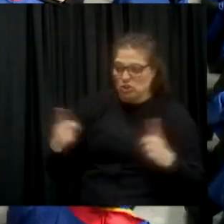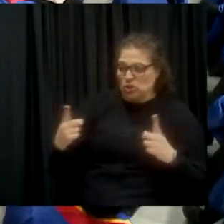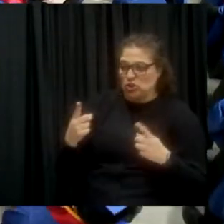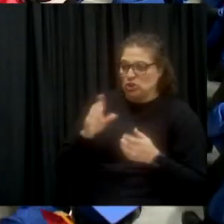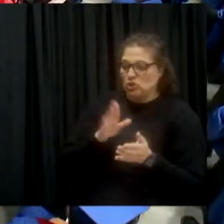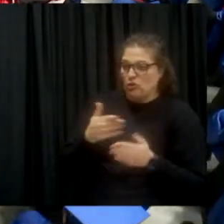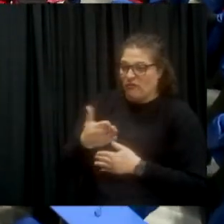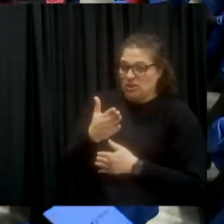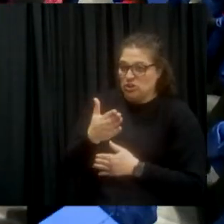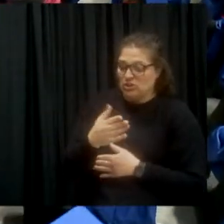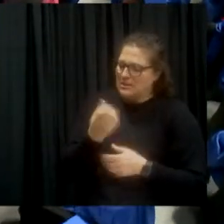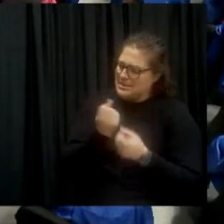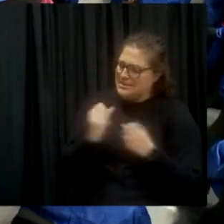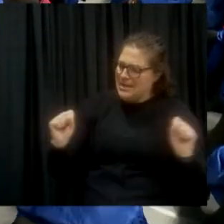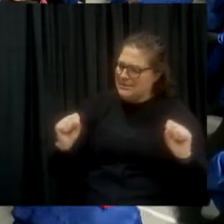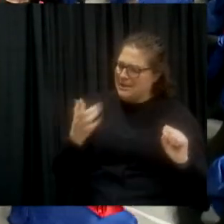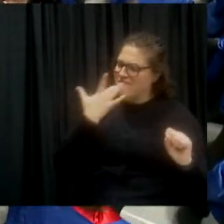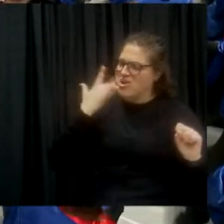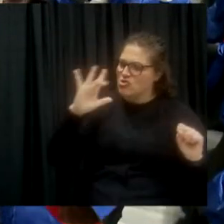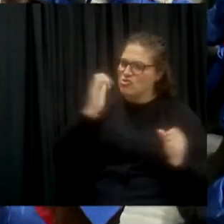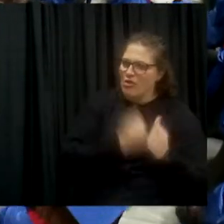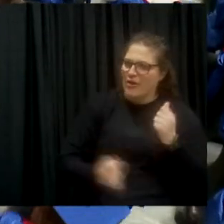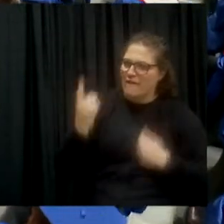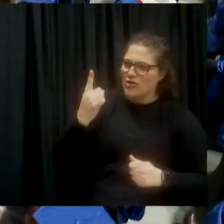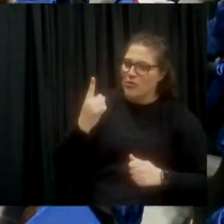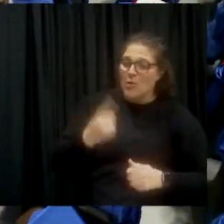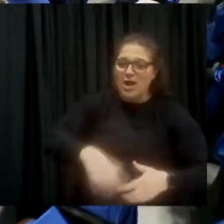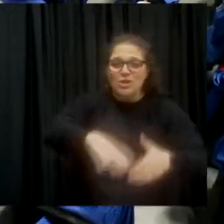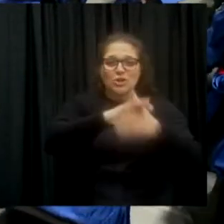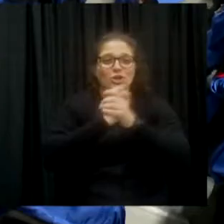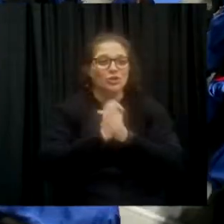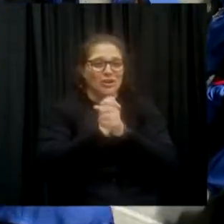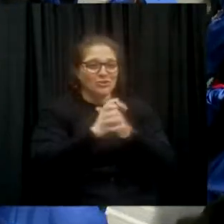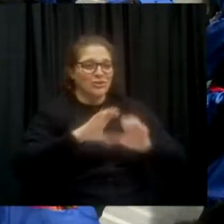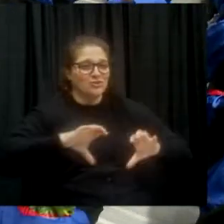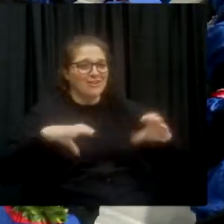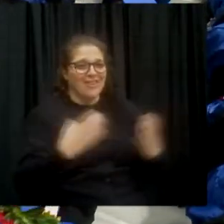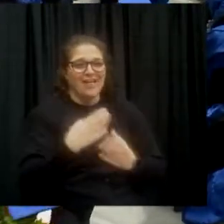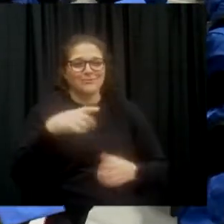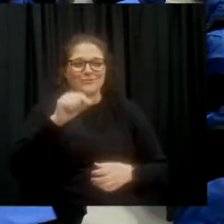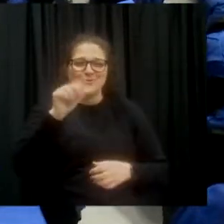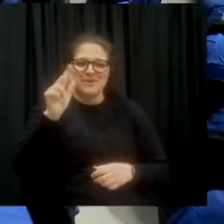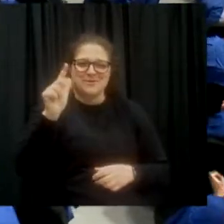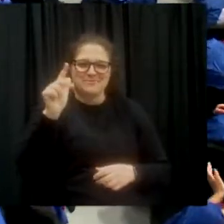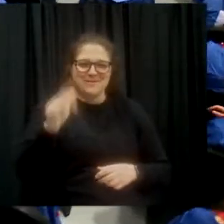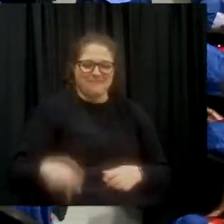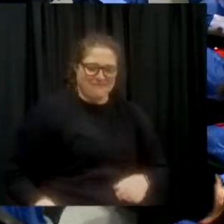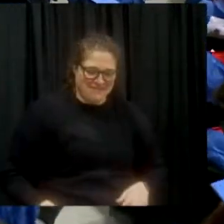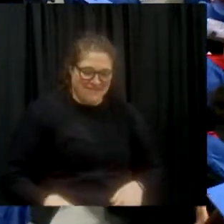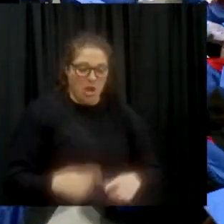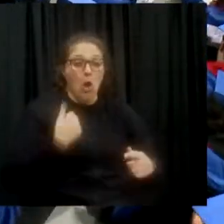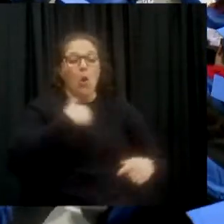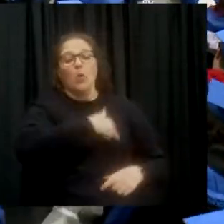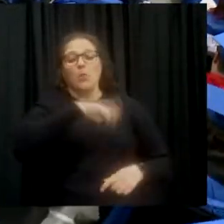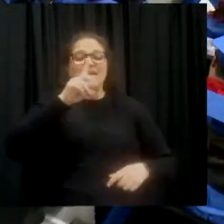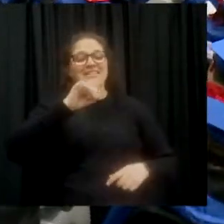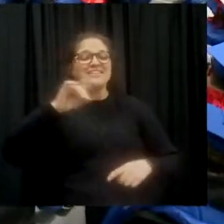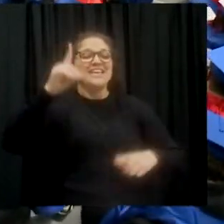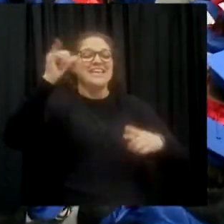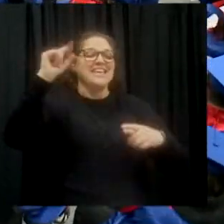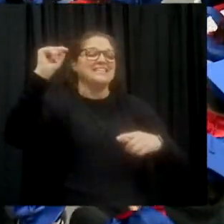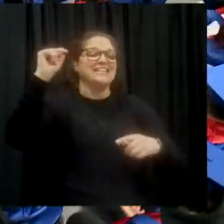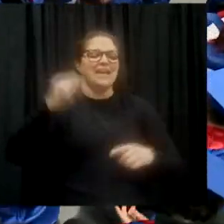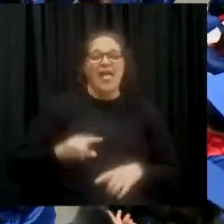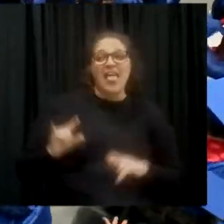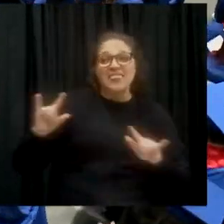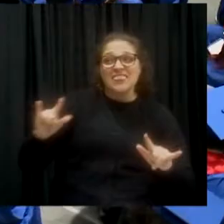shellfish. Stay safe out there, and good luck to everyone. Congratulations, class of 2023. We did it! Love you,